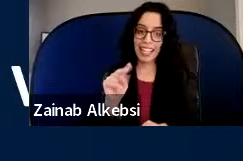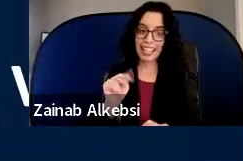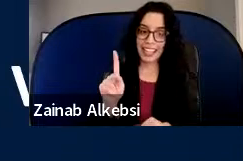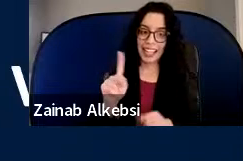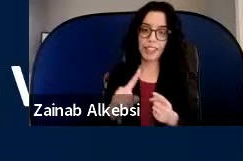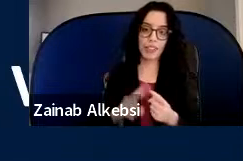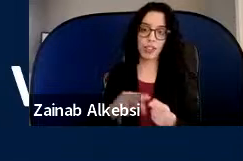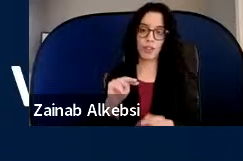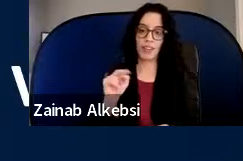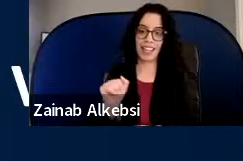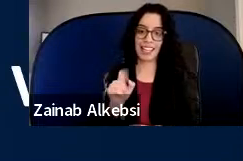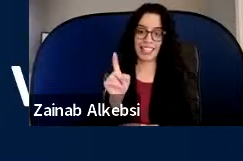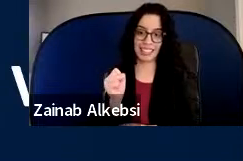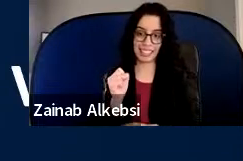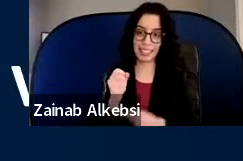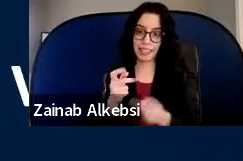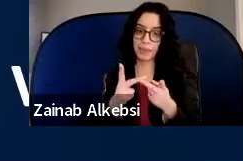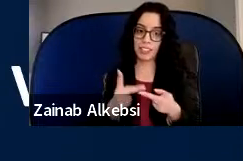relying on VRI.